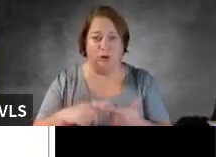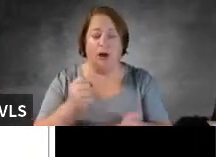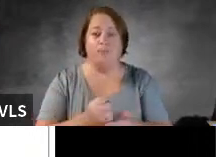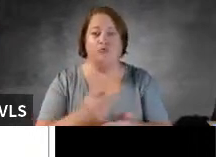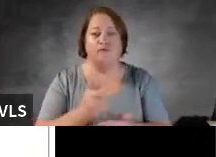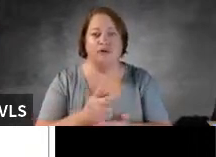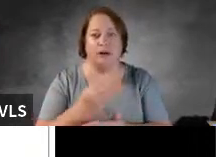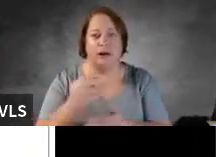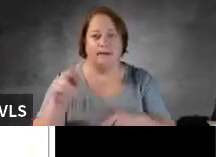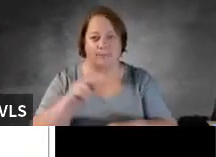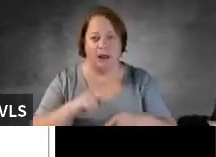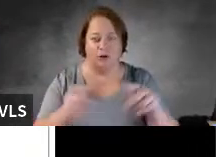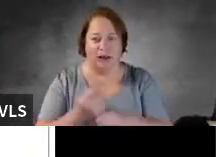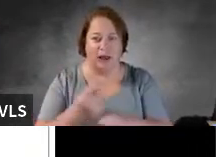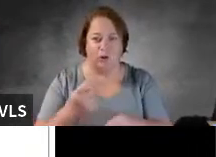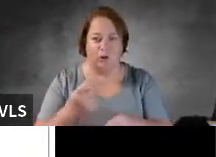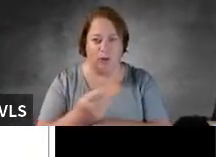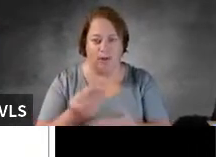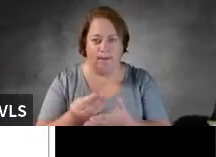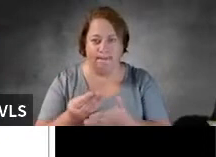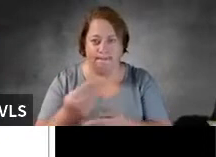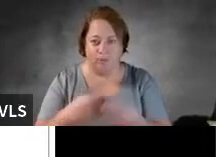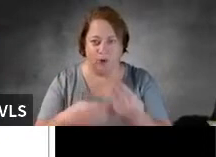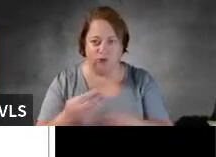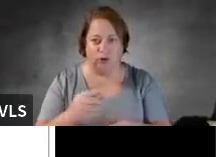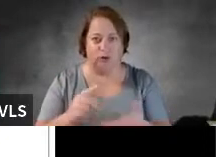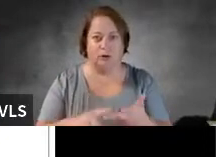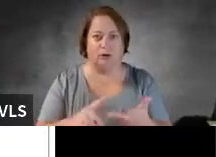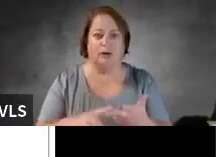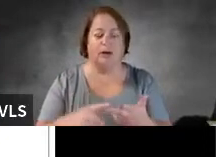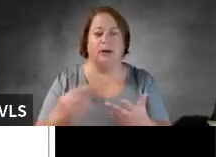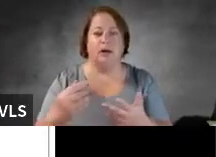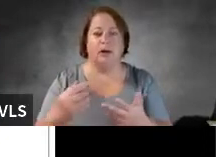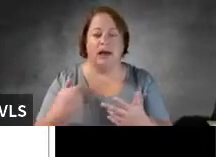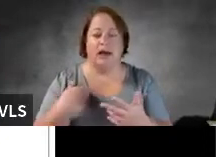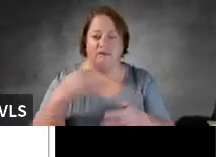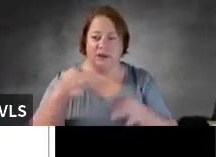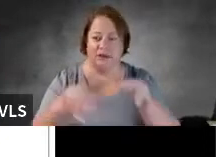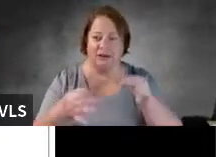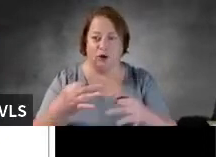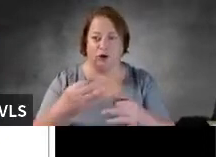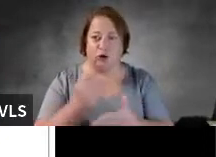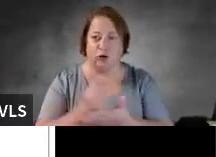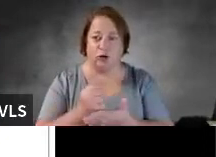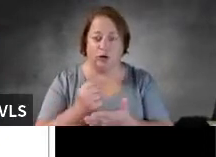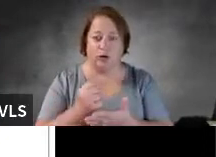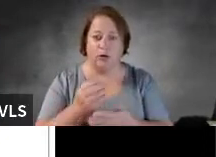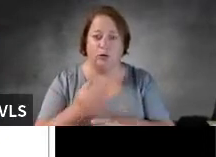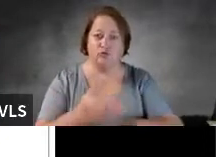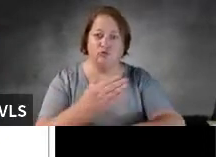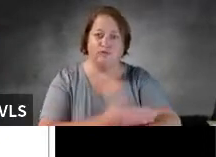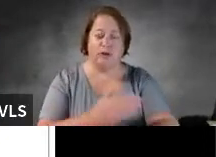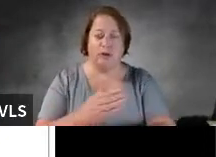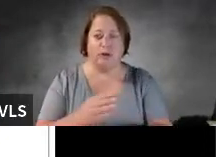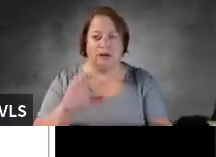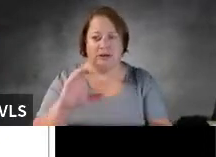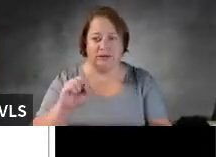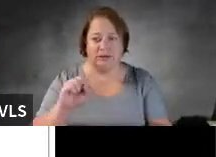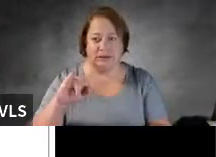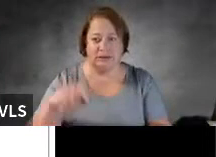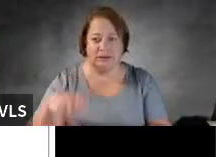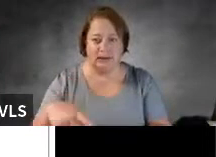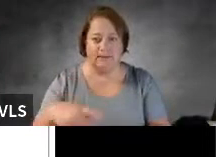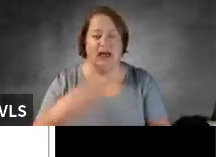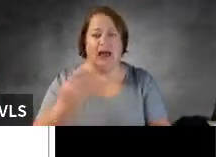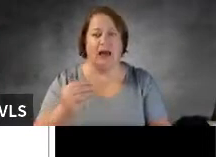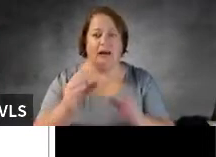and monitoring the annual SSD budget, conducting hearings on and approving the long-range rolling plan or the CSIP, and meeting